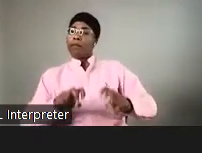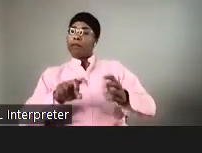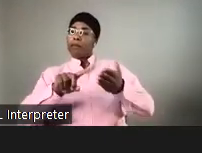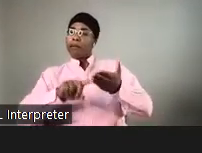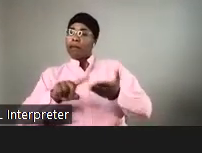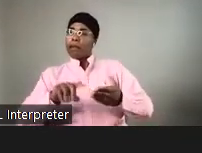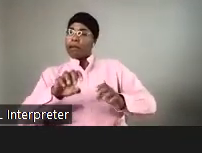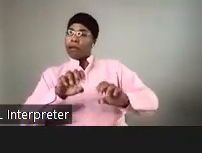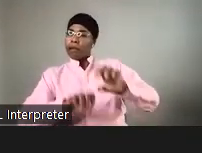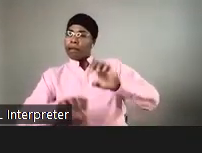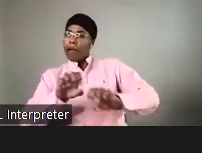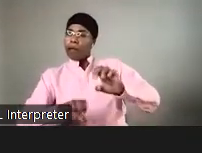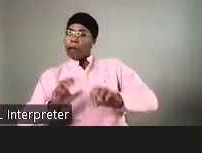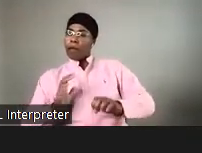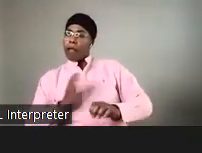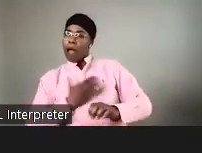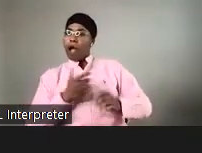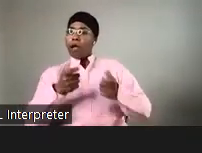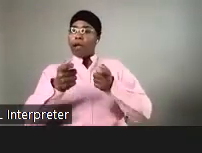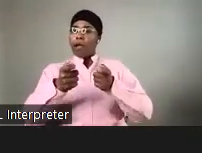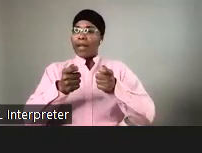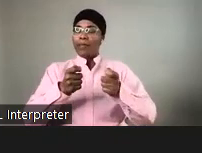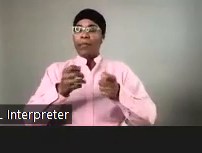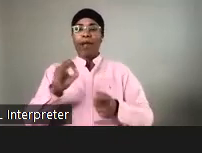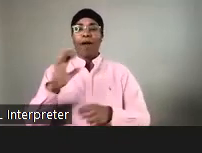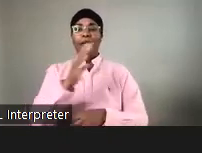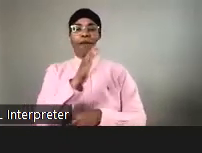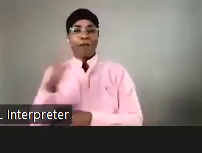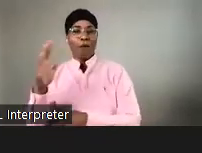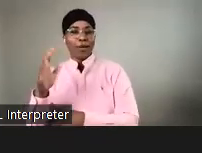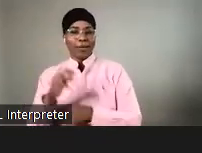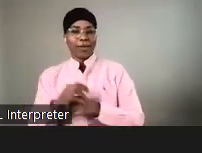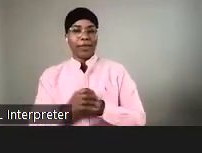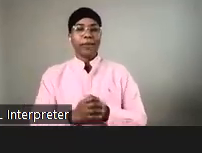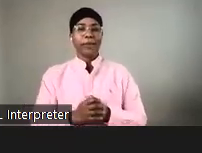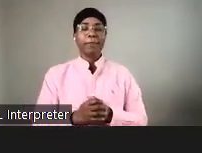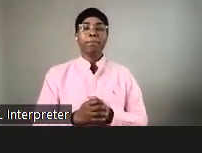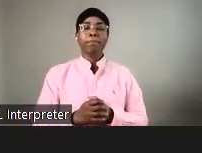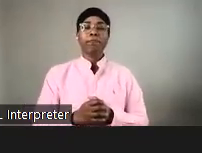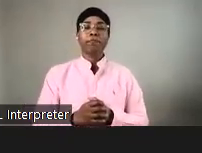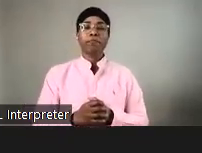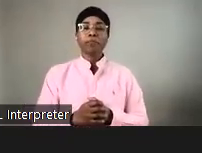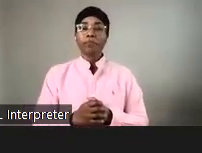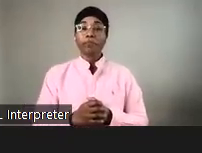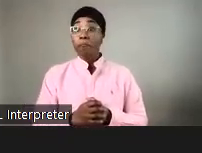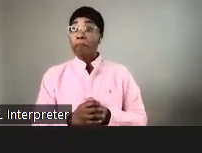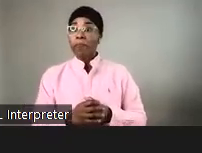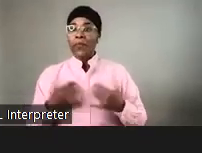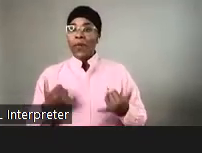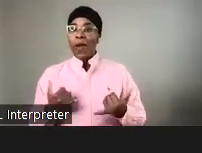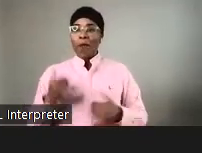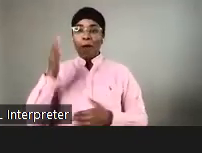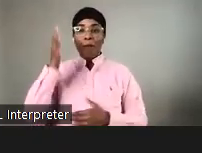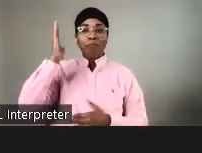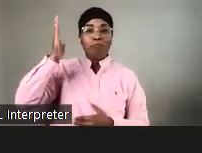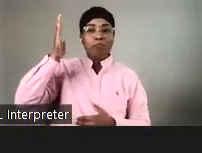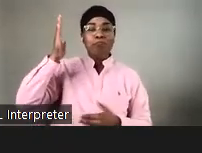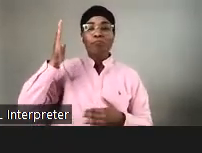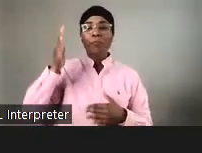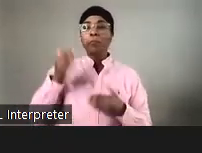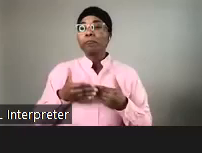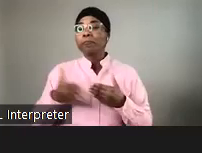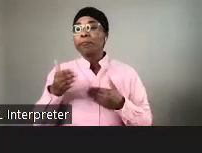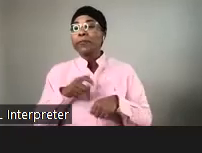time. And so I'm going to talk a little bit, or I guess I'll talk the rest of the time about a very specific